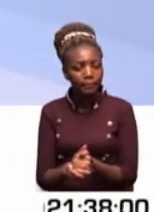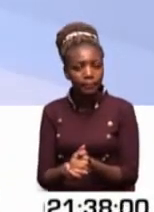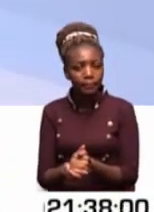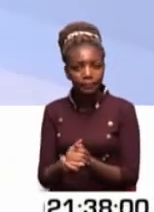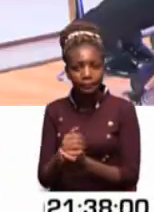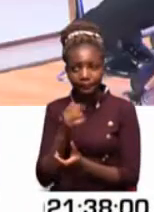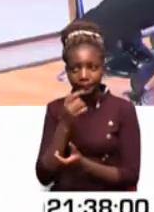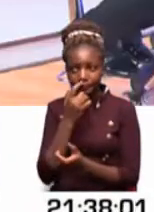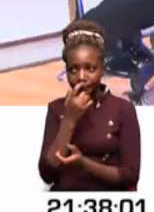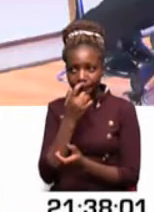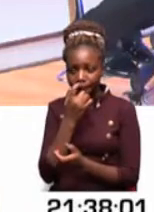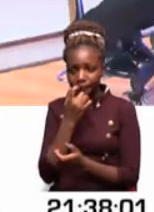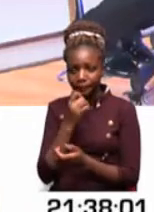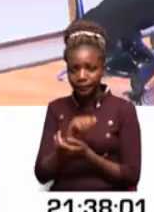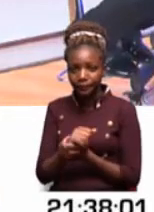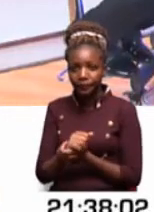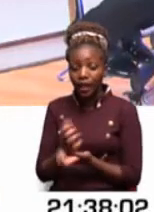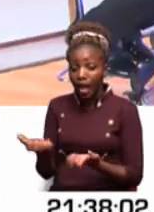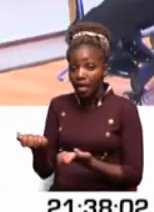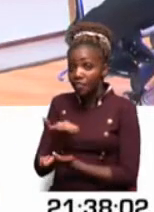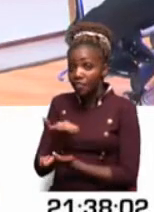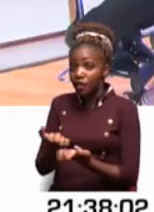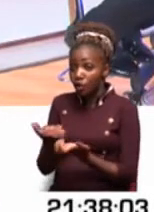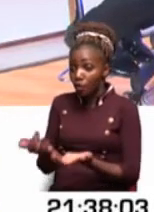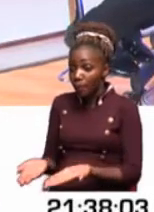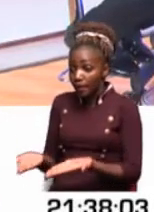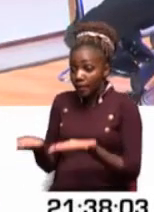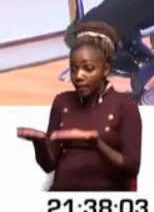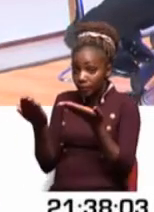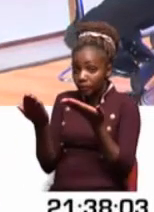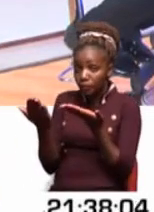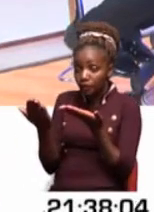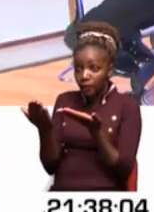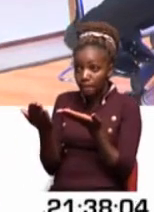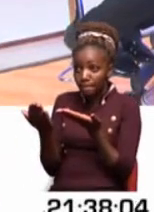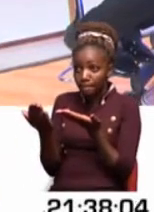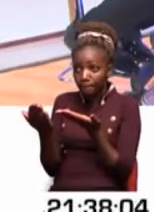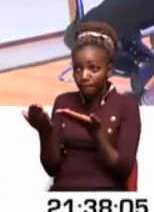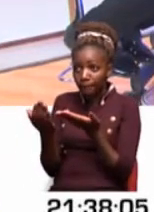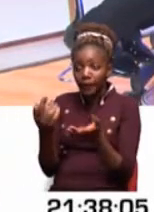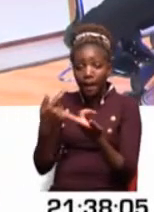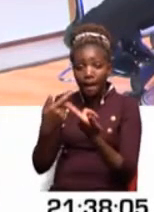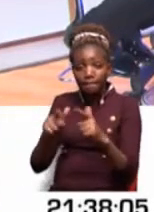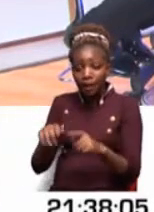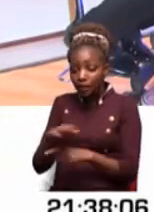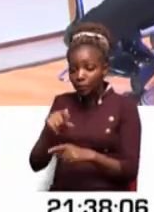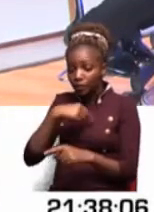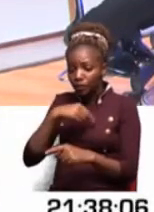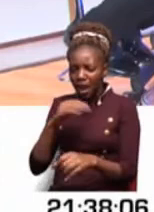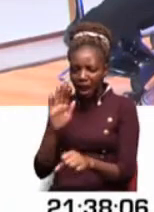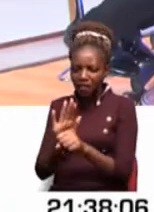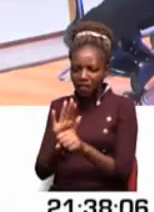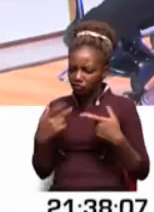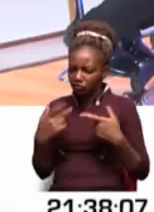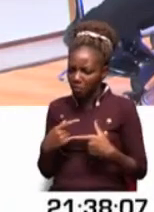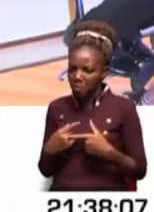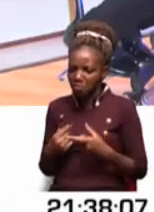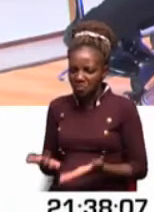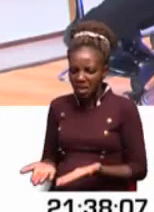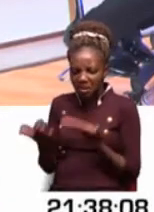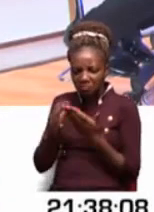economy is growing at the top. At the top. But where we have the populace, there is no growth that is being